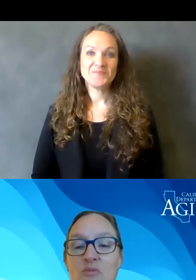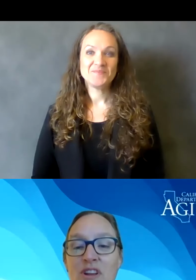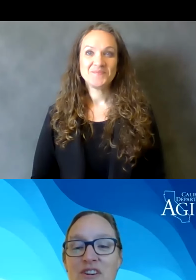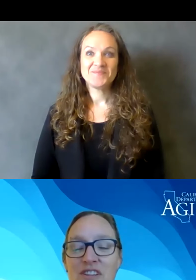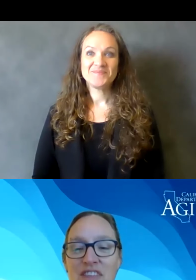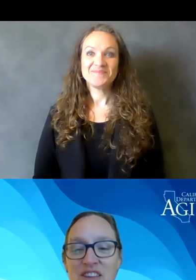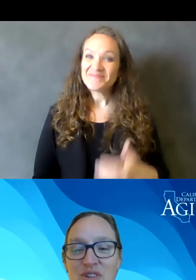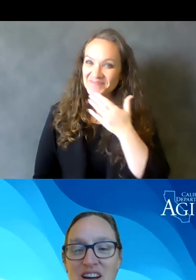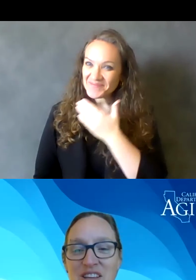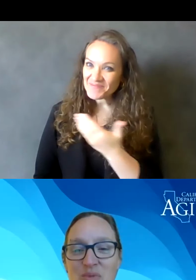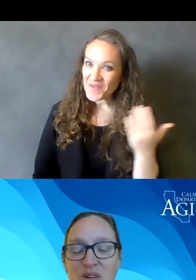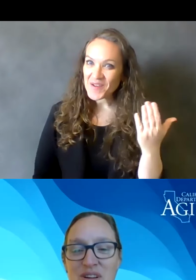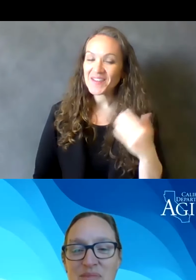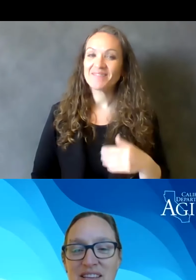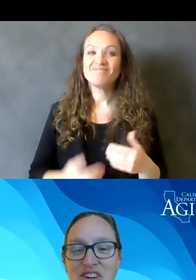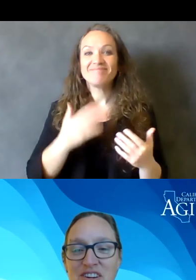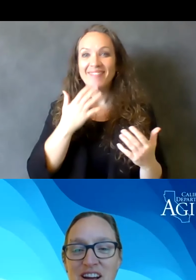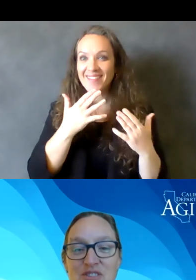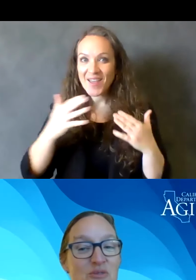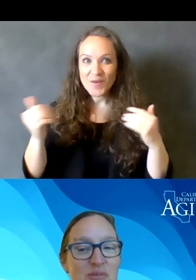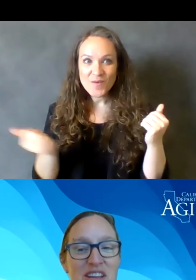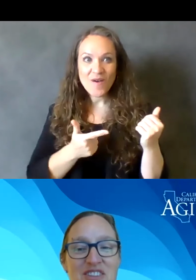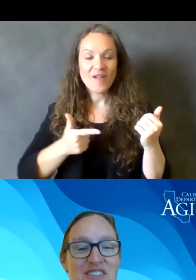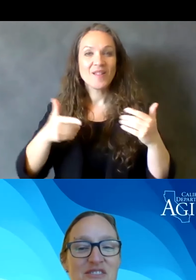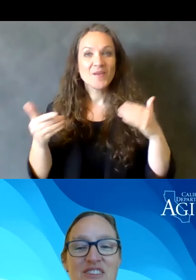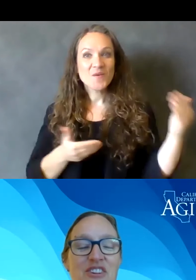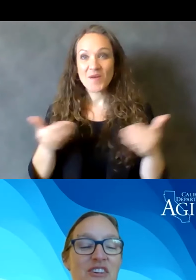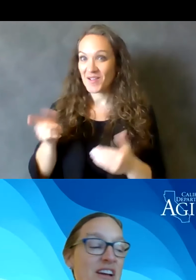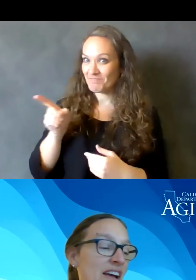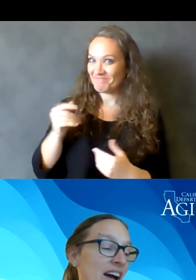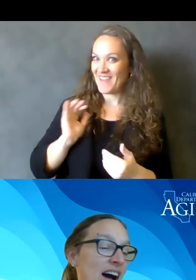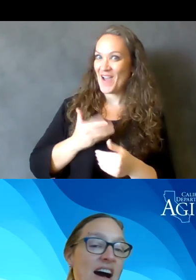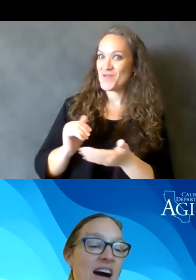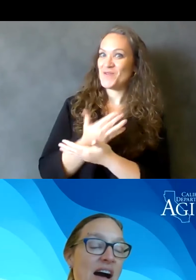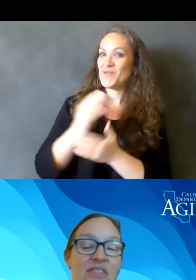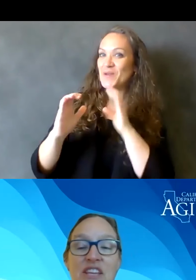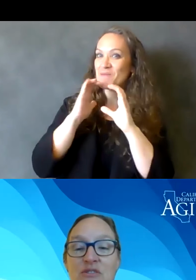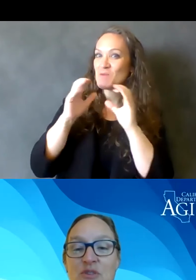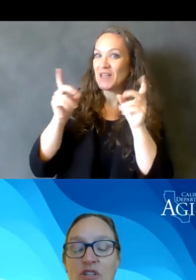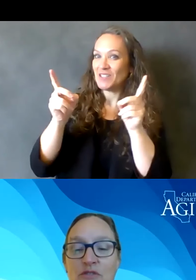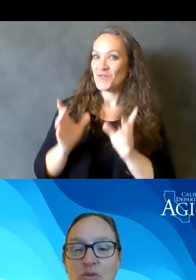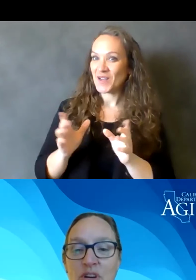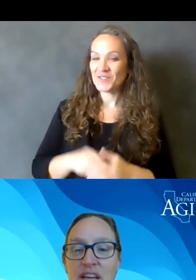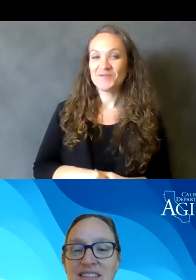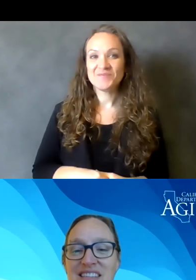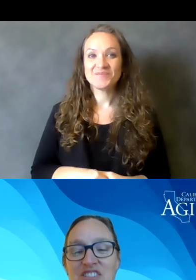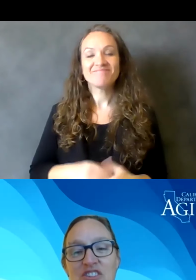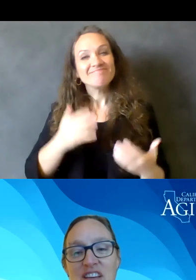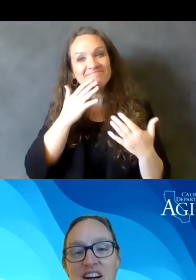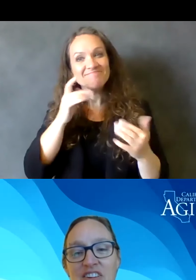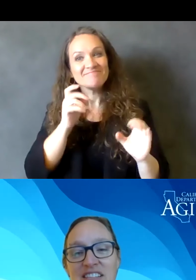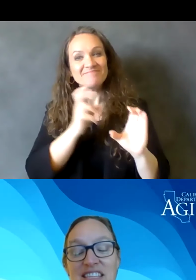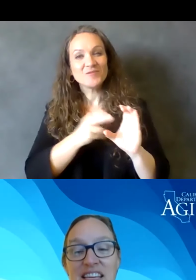Good morning, all, and thank you, Connie, and welcome as our new communications director. Thank you so much for joining us. This